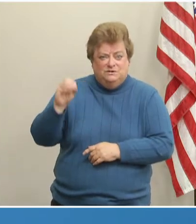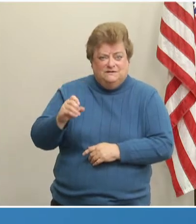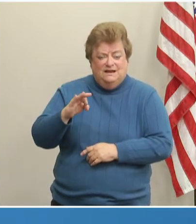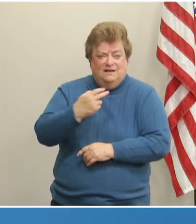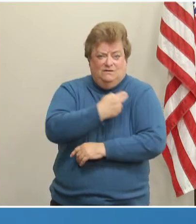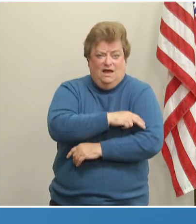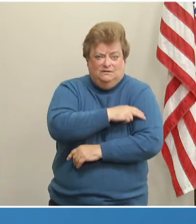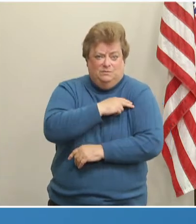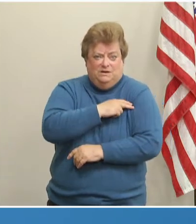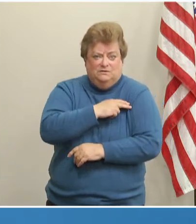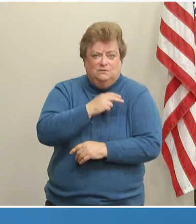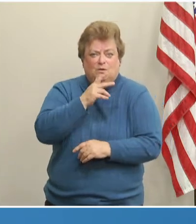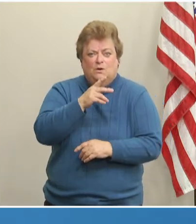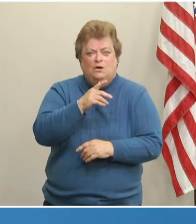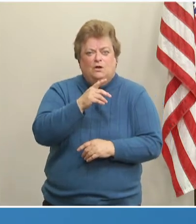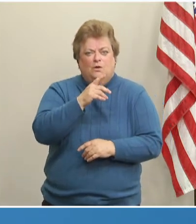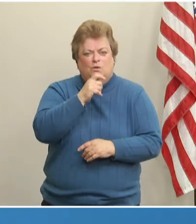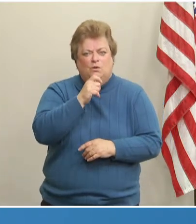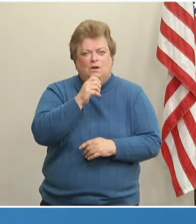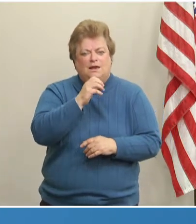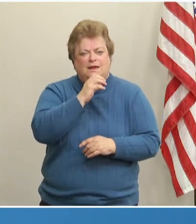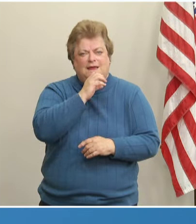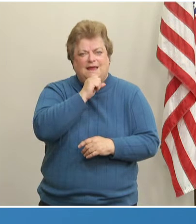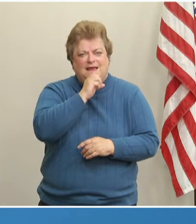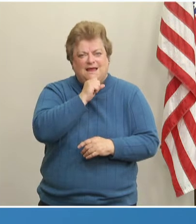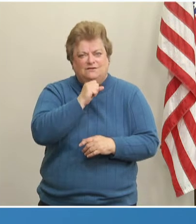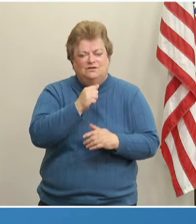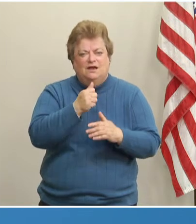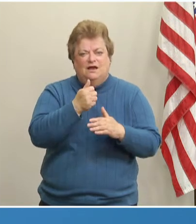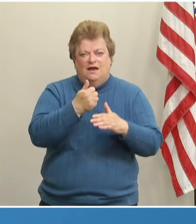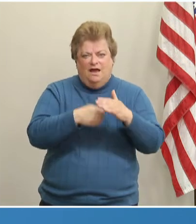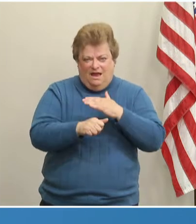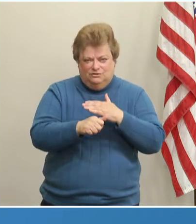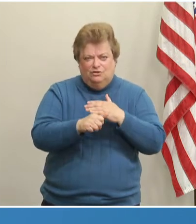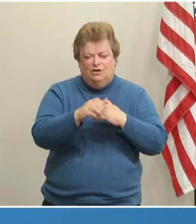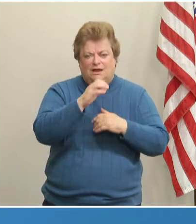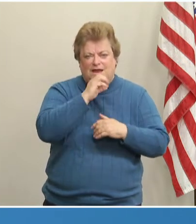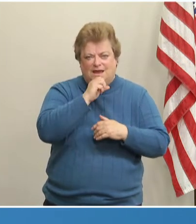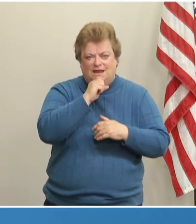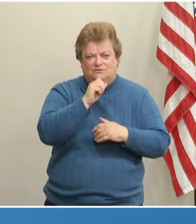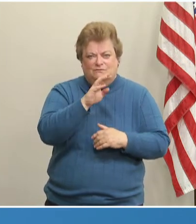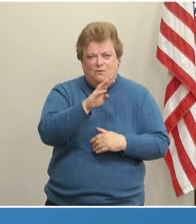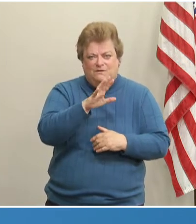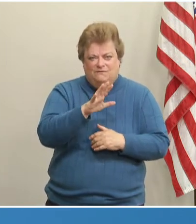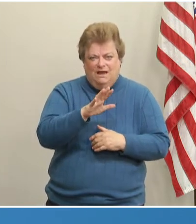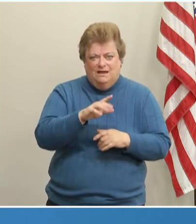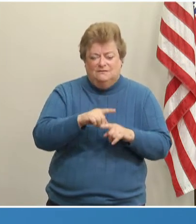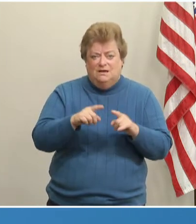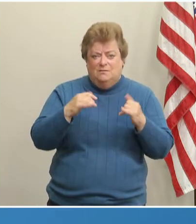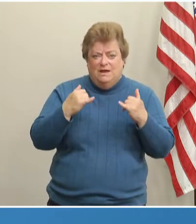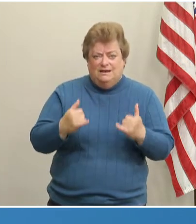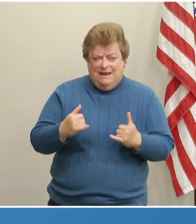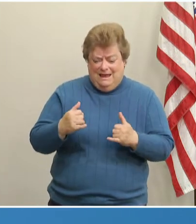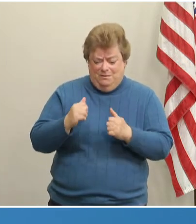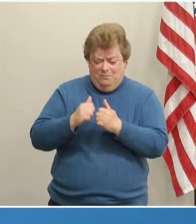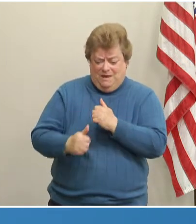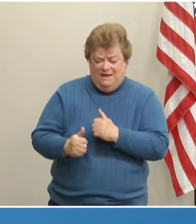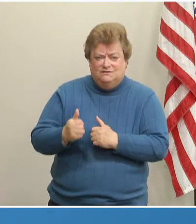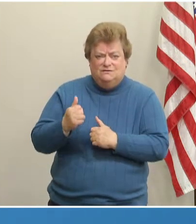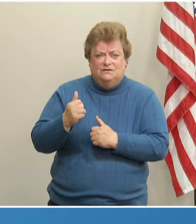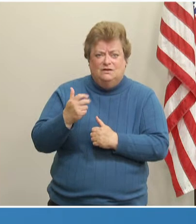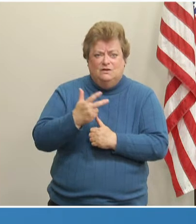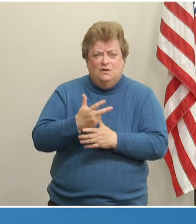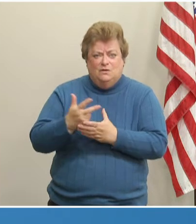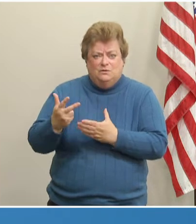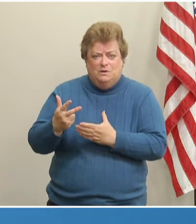our county have been those under the age of 45. But over the past 3 weeks,